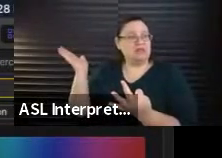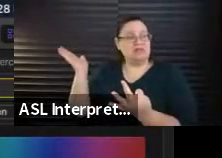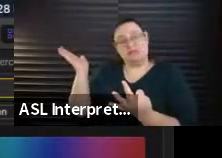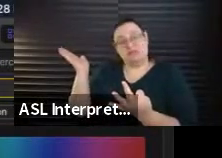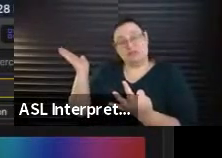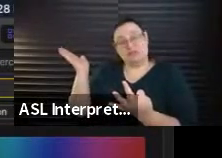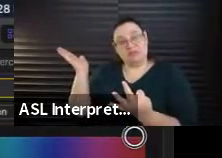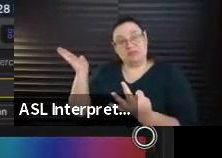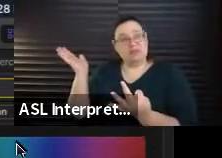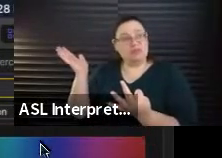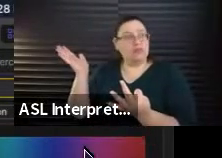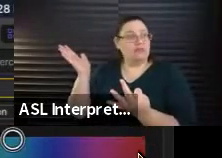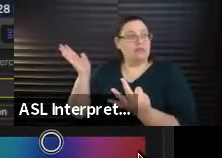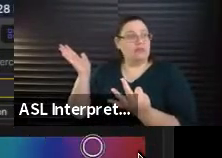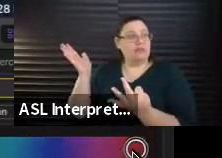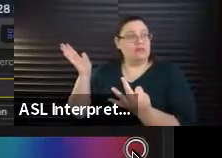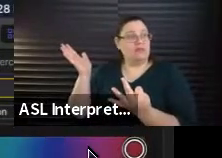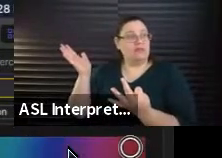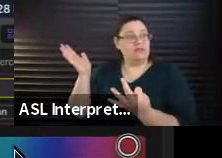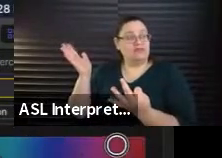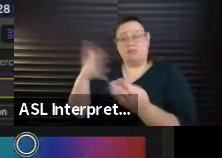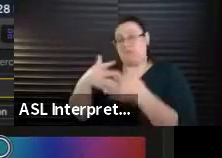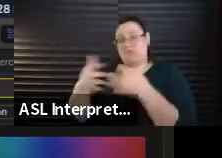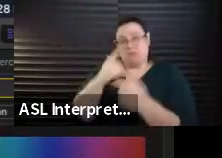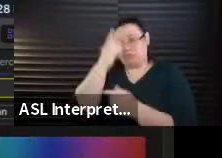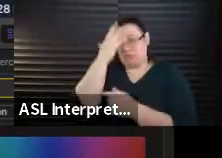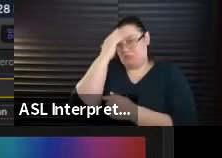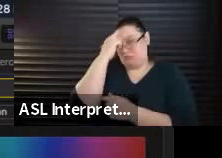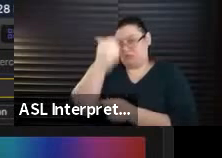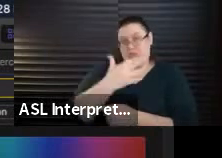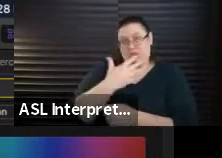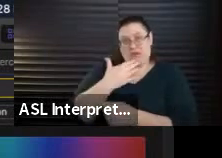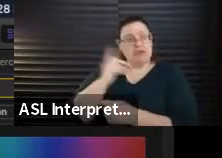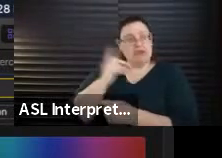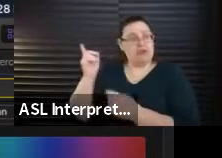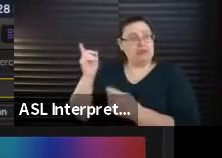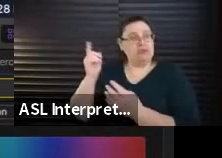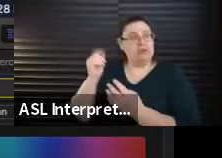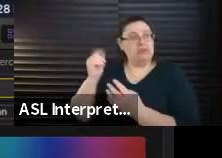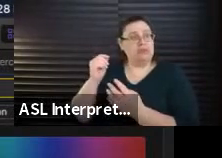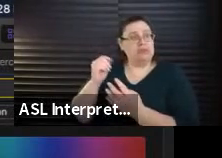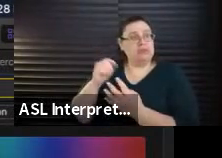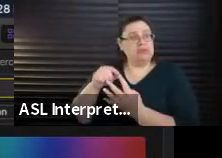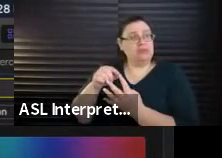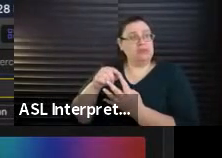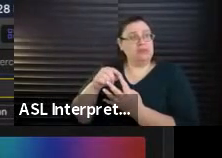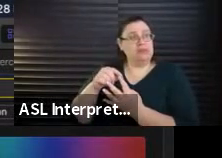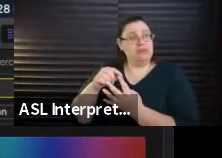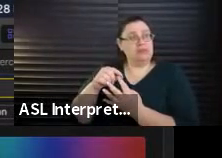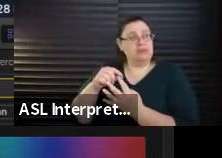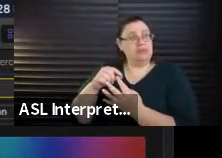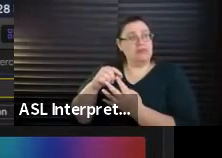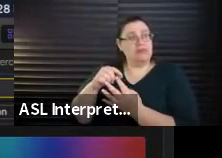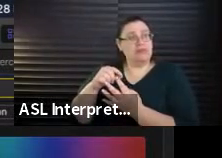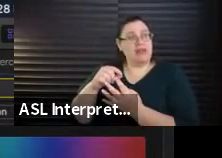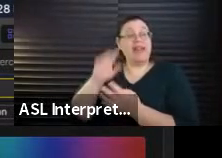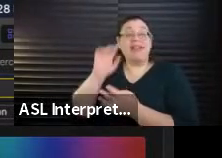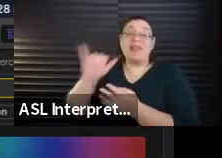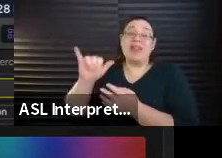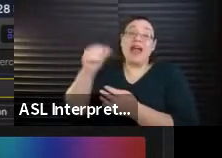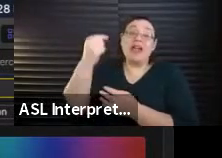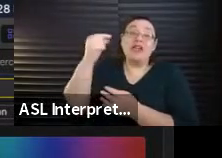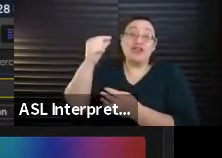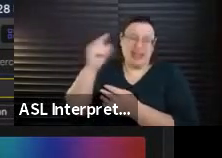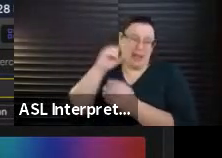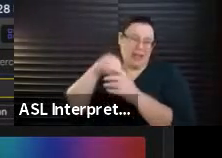or whatever color is sort of related to that. And when I go below, it's going to remove green, which is what's creating that